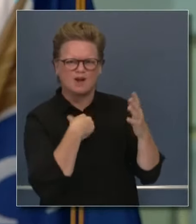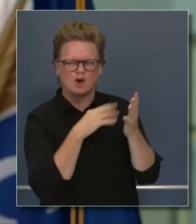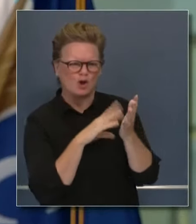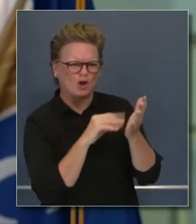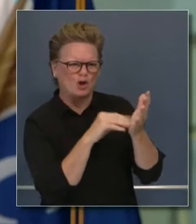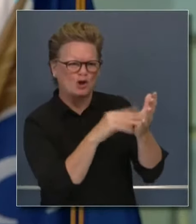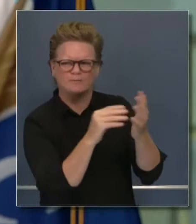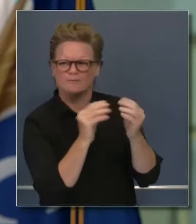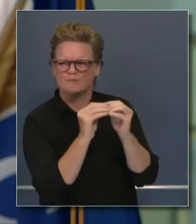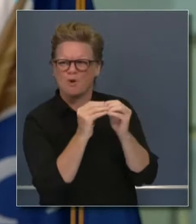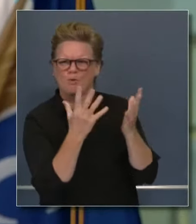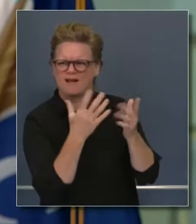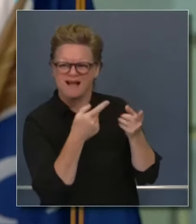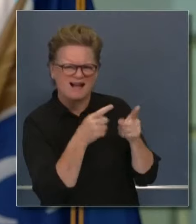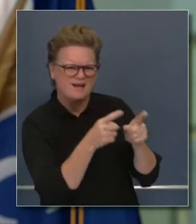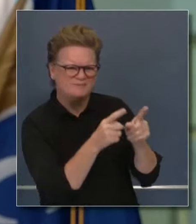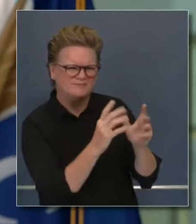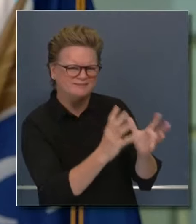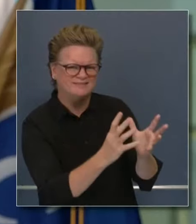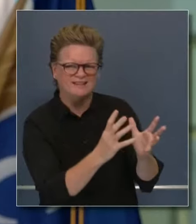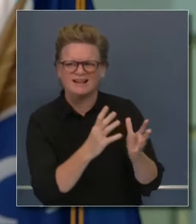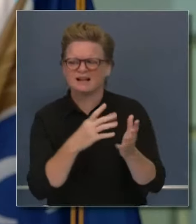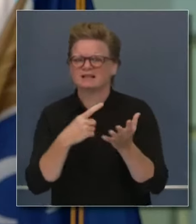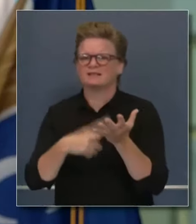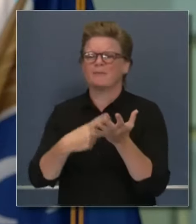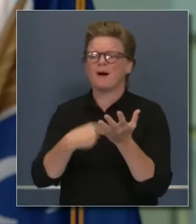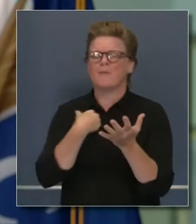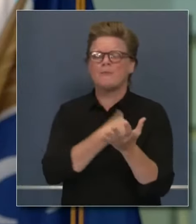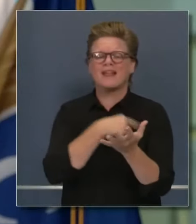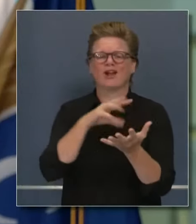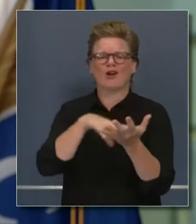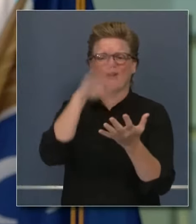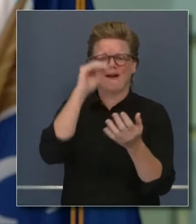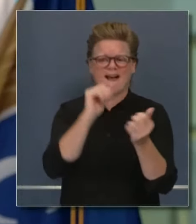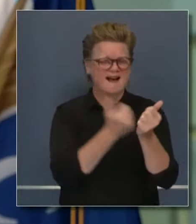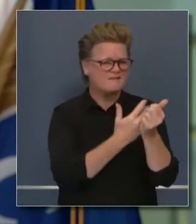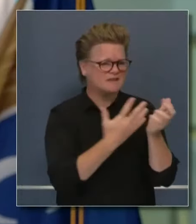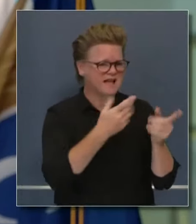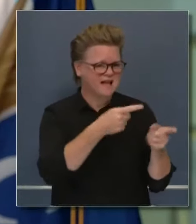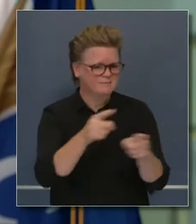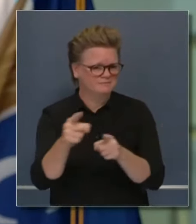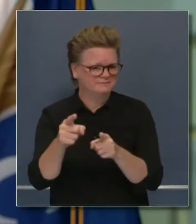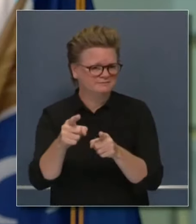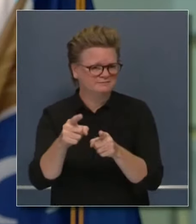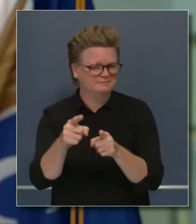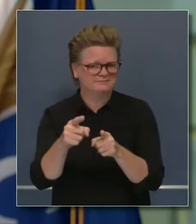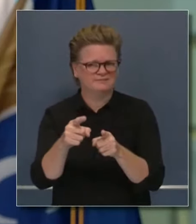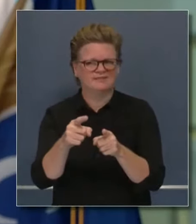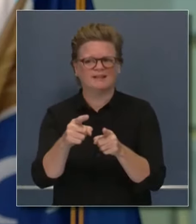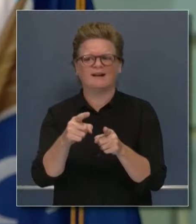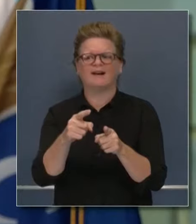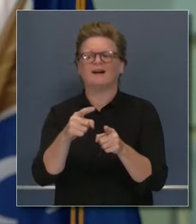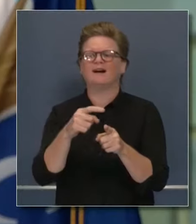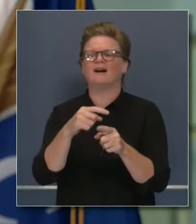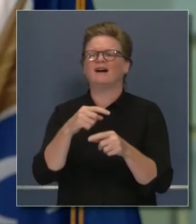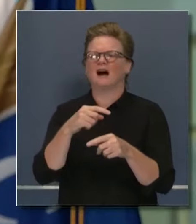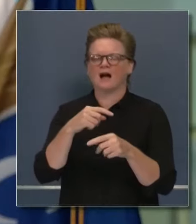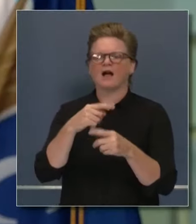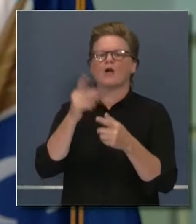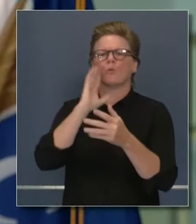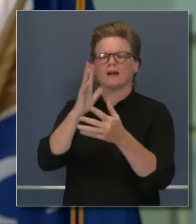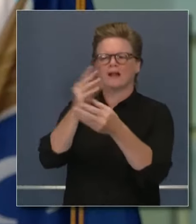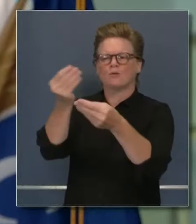afternoon, getting a full report on what occurred over the weekend. Let me just say this, though, as a point of consideration.